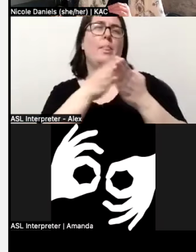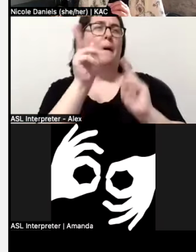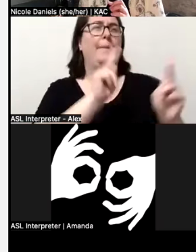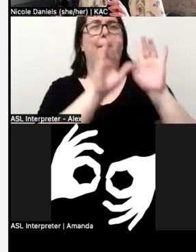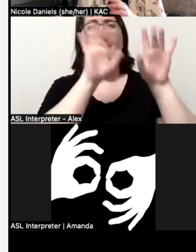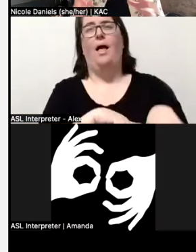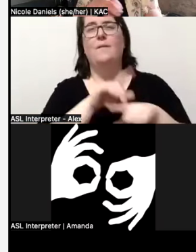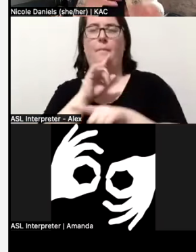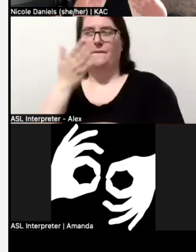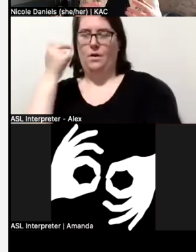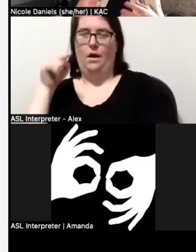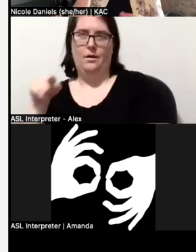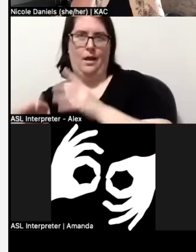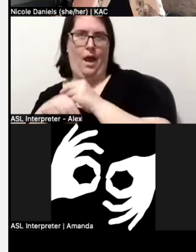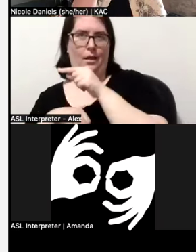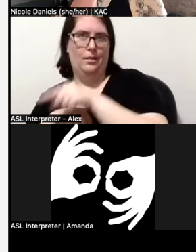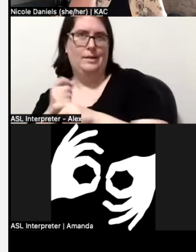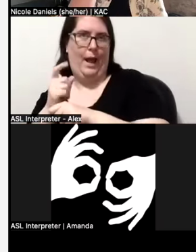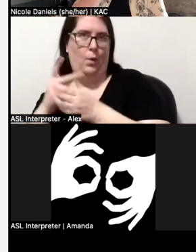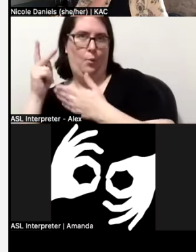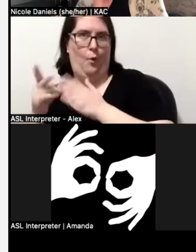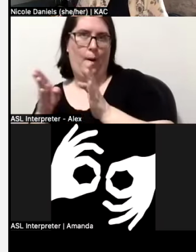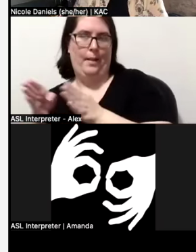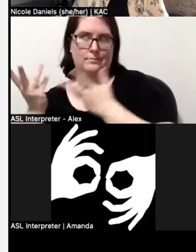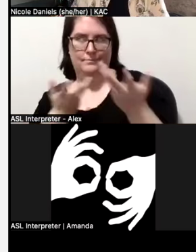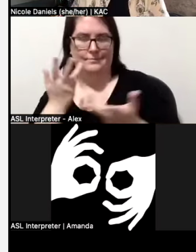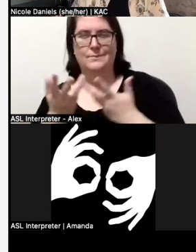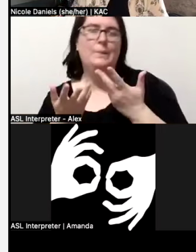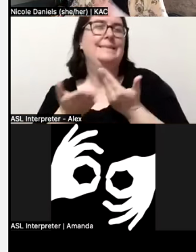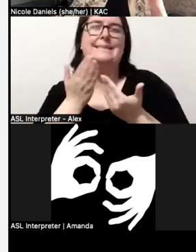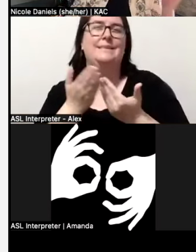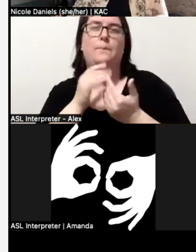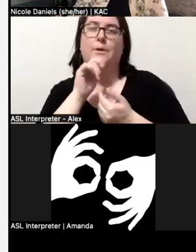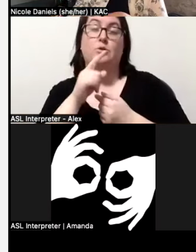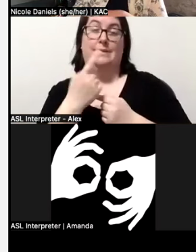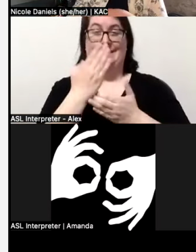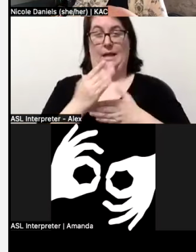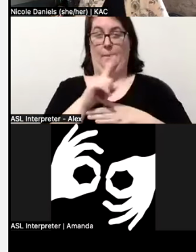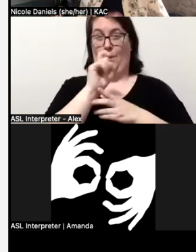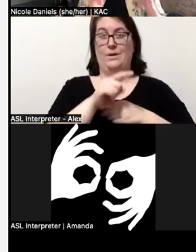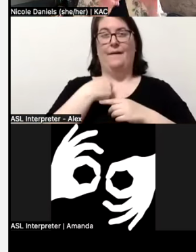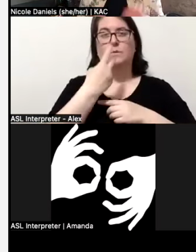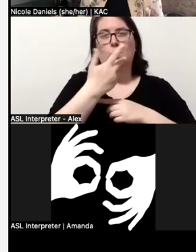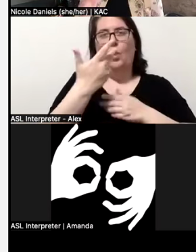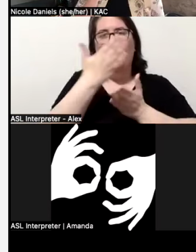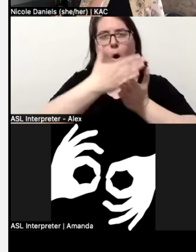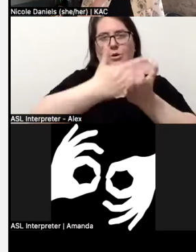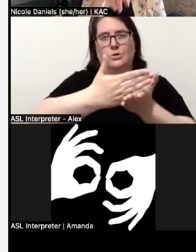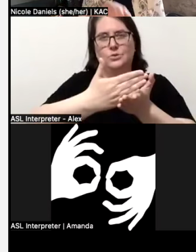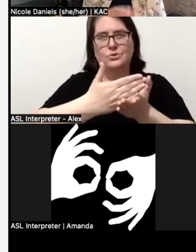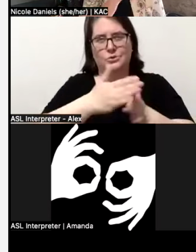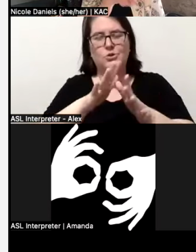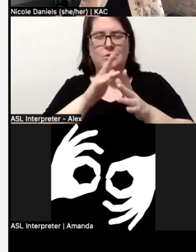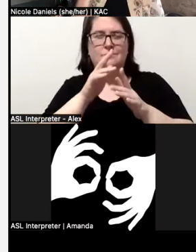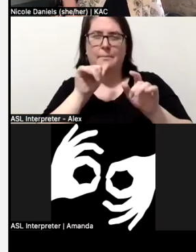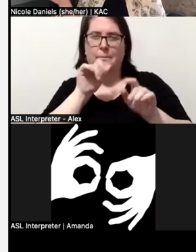to add in how that affects your annual program or organizational plans. So as much as it seems obvious, just a reminder to check back